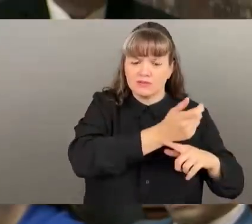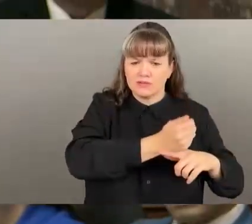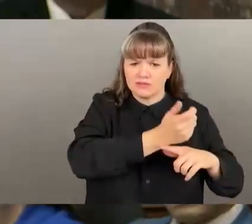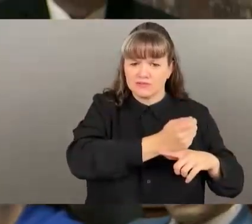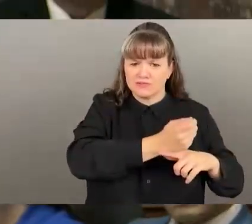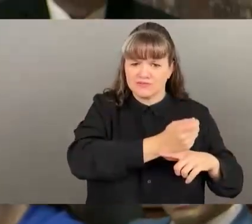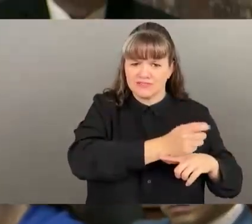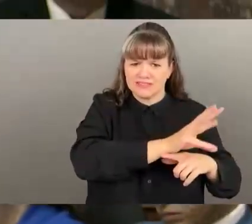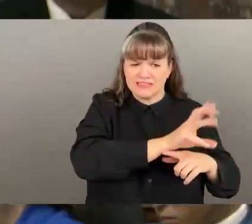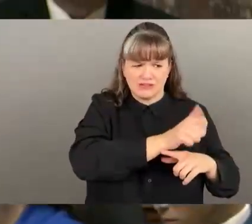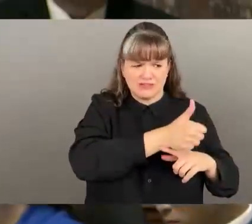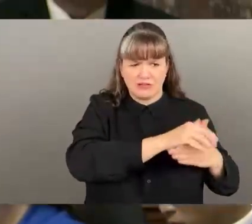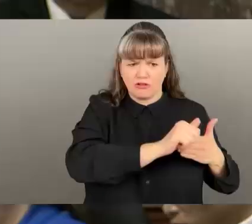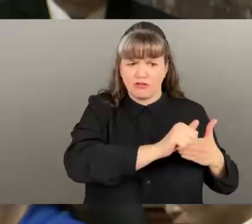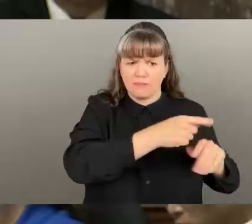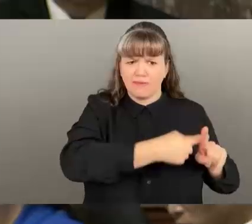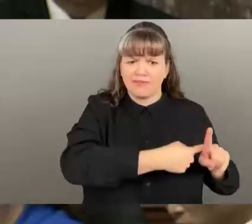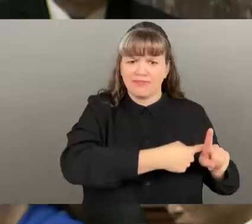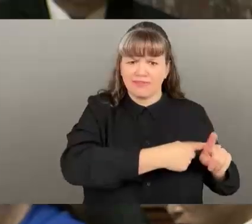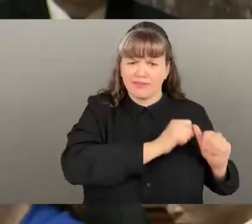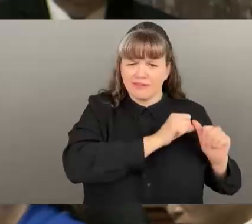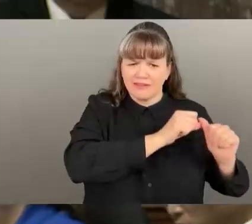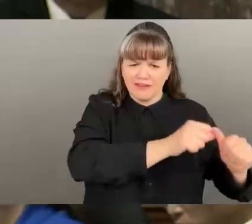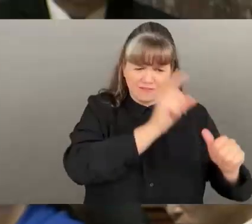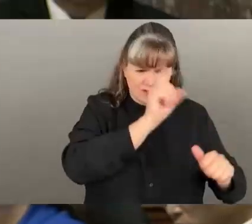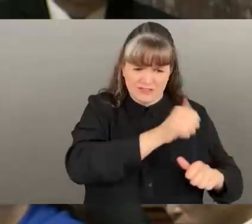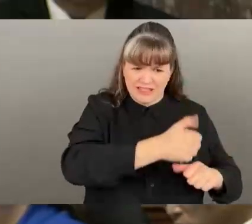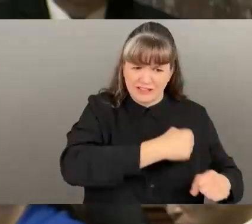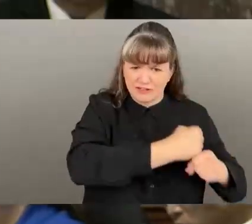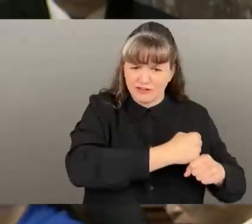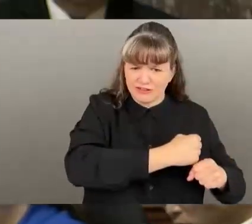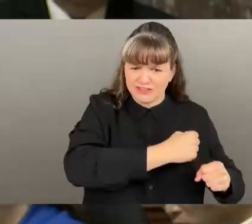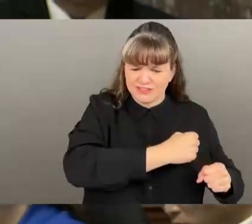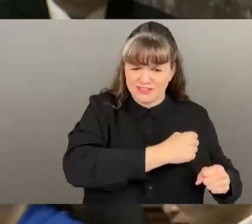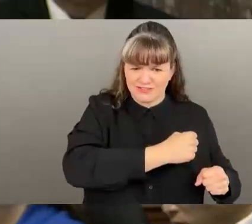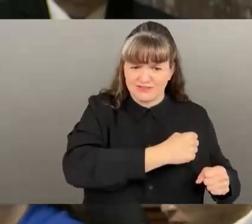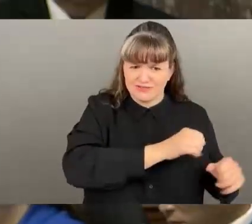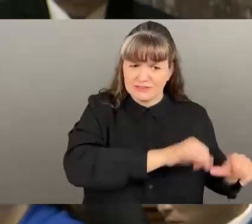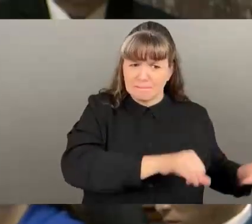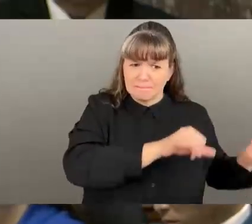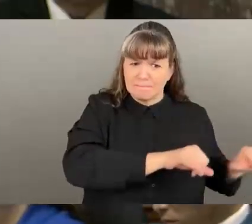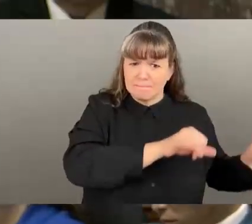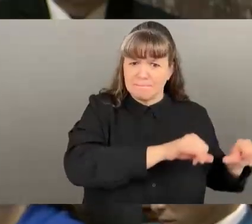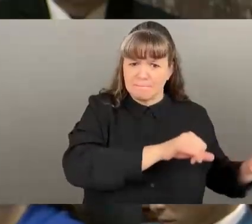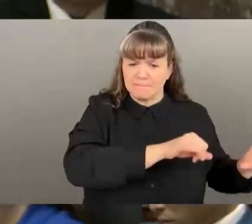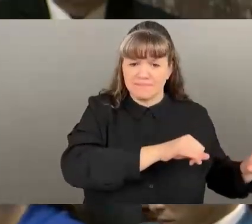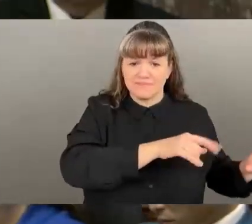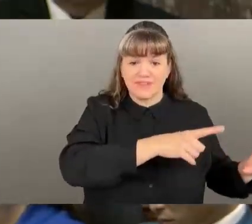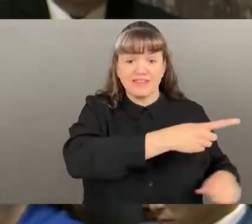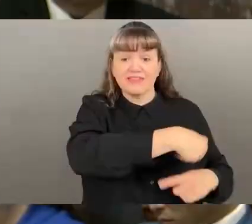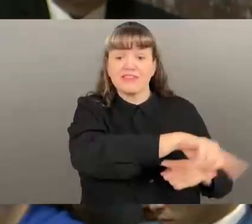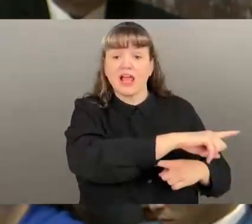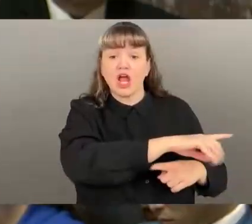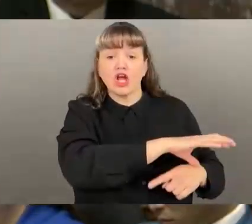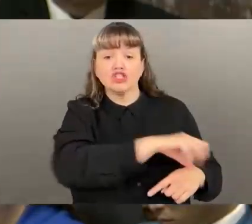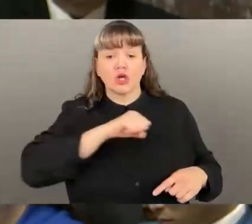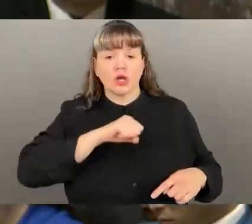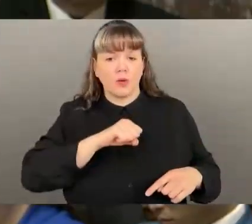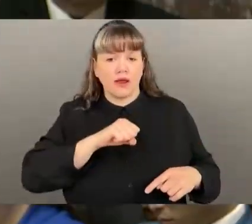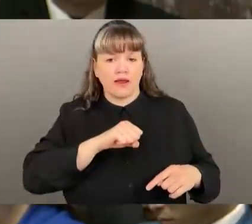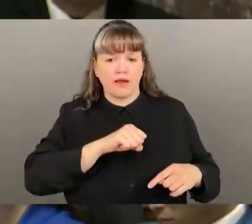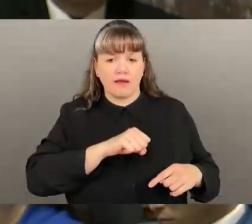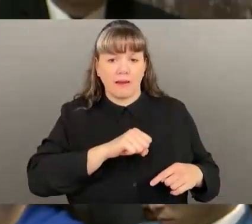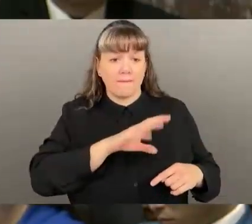for disability. We gave the bus pass back. They never touched the senior supplement.